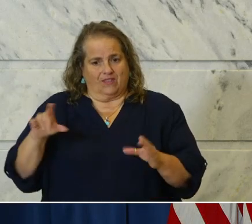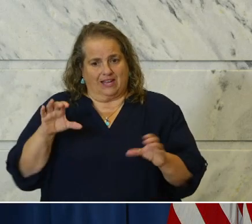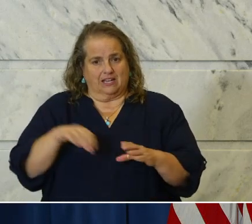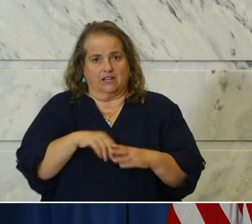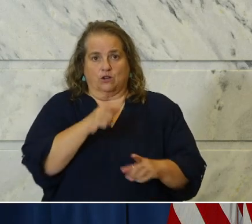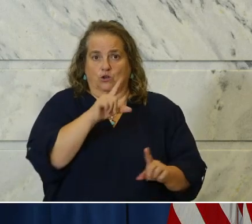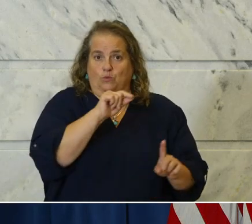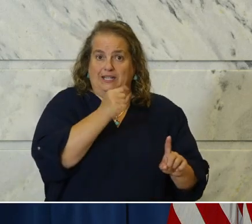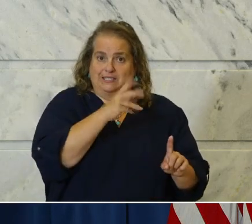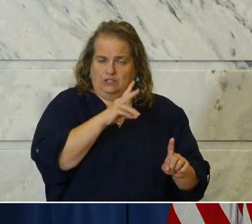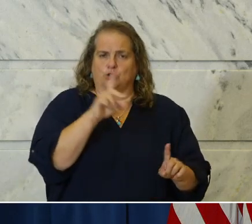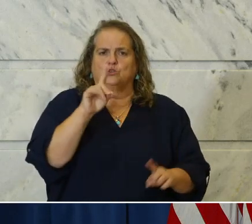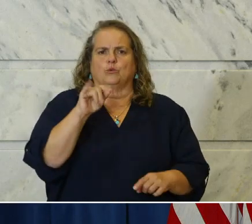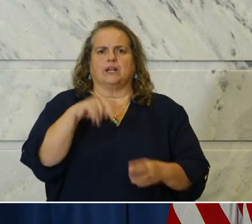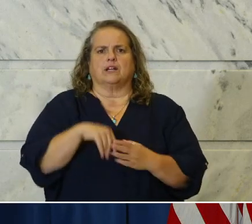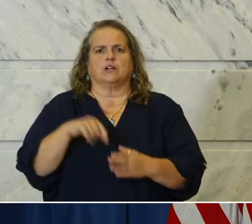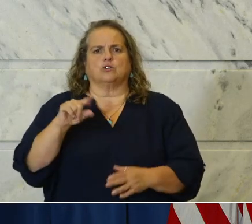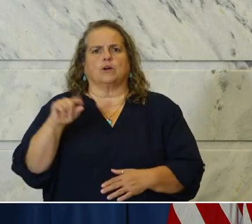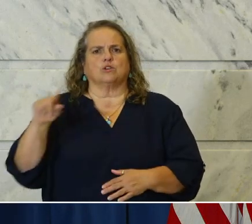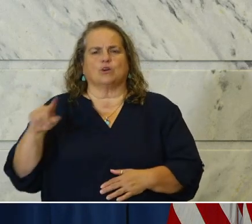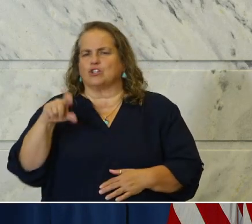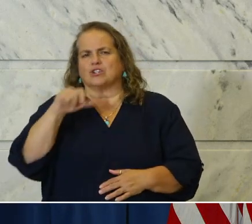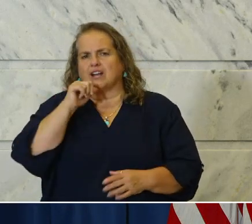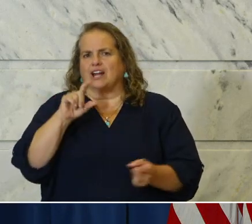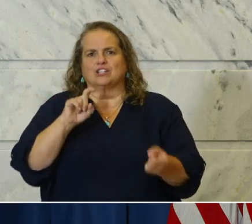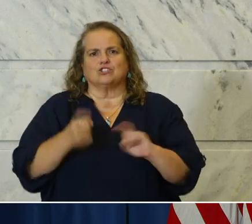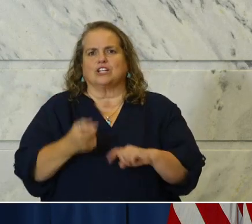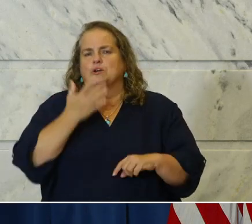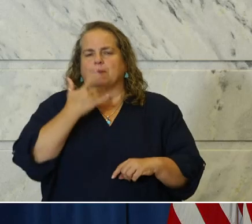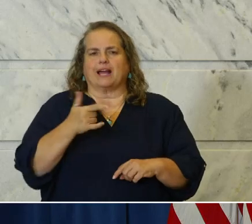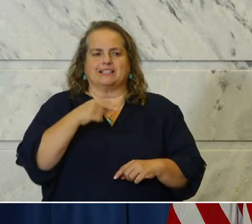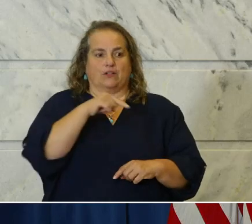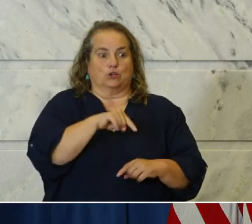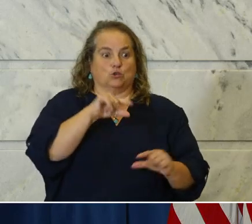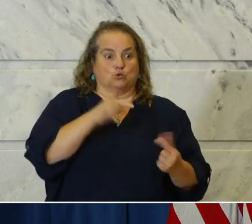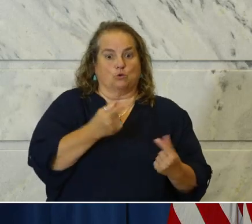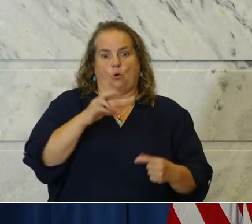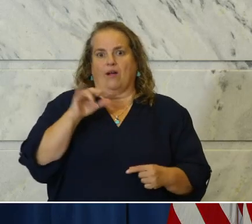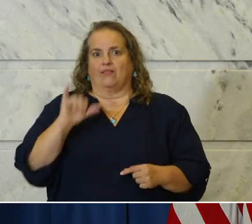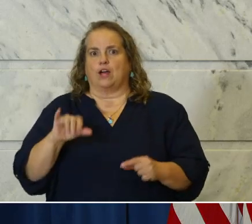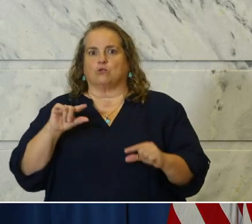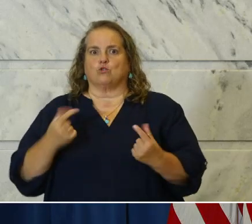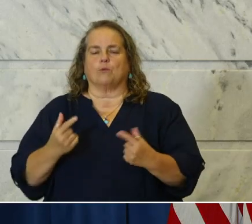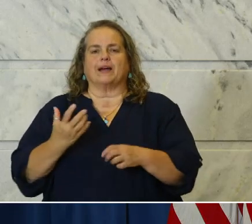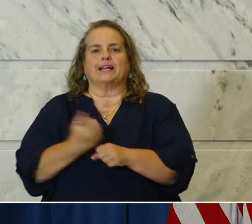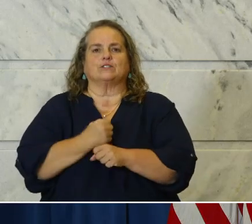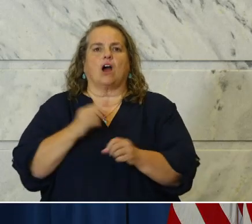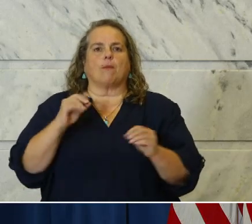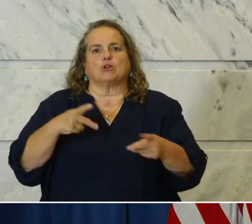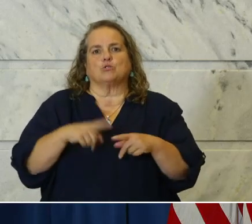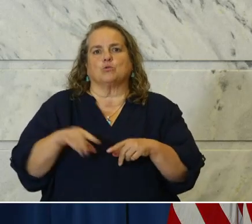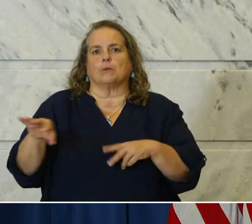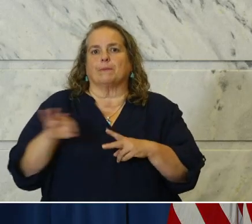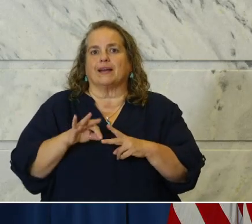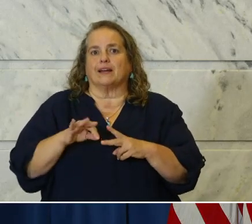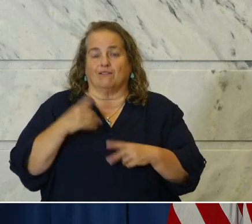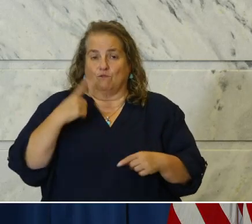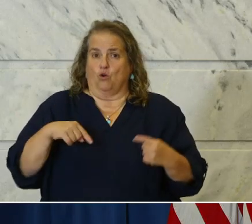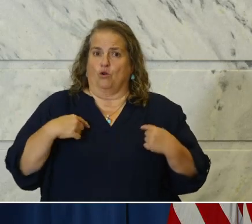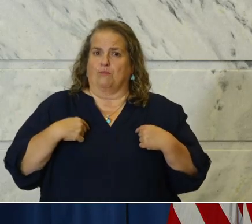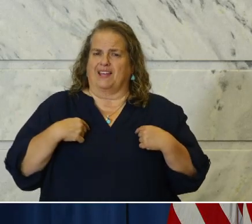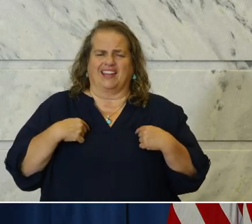2016, you should do in 2020. It shouldn't just change because this group or that group gets to pick. And for me, that's less